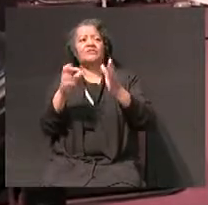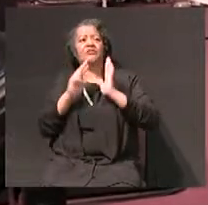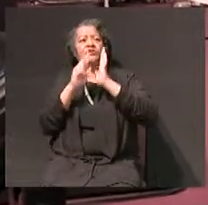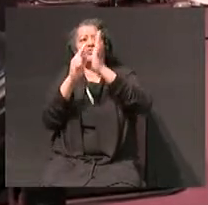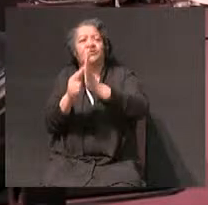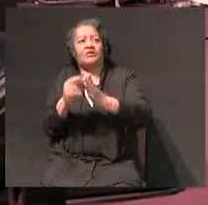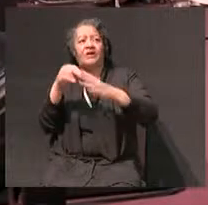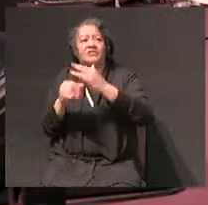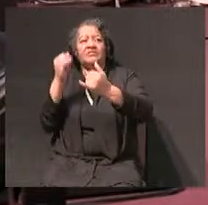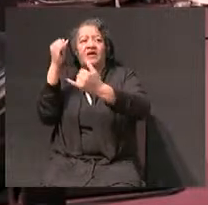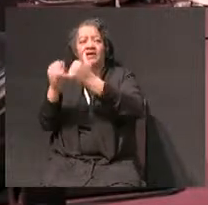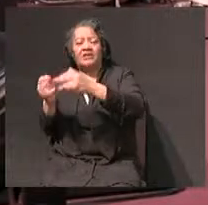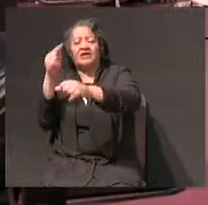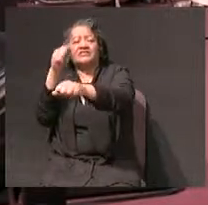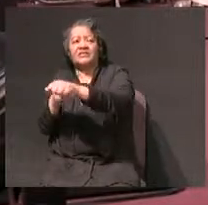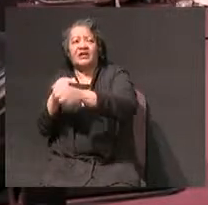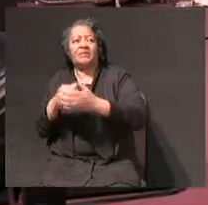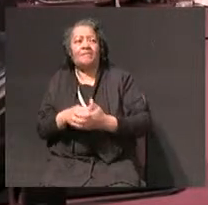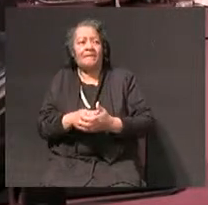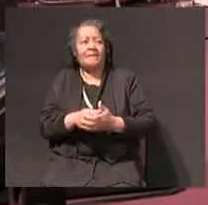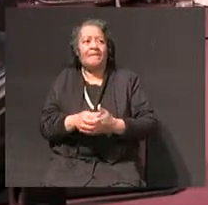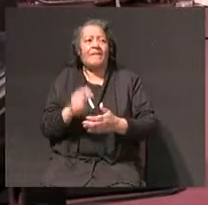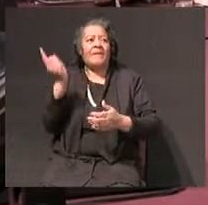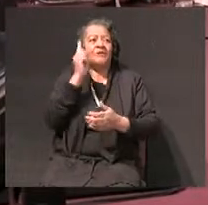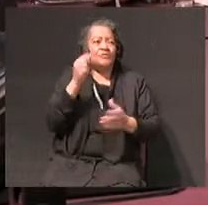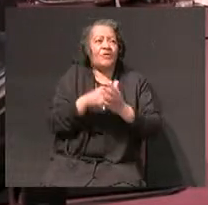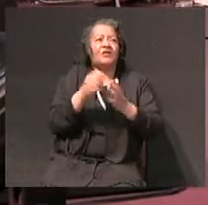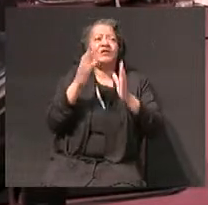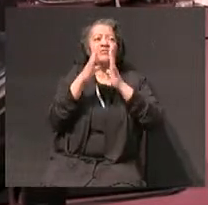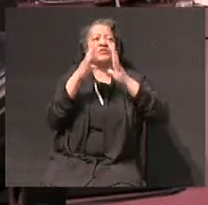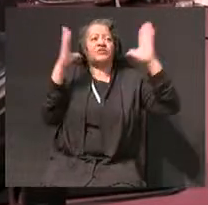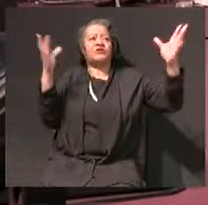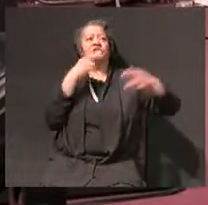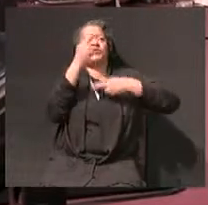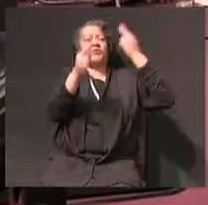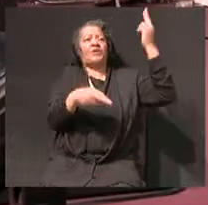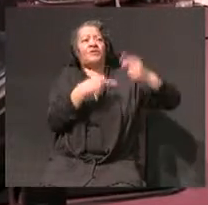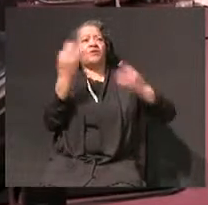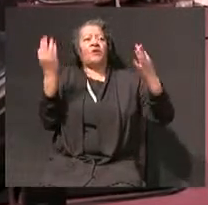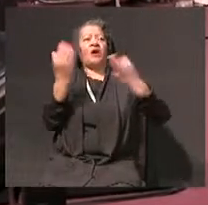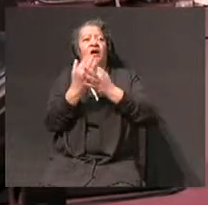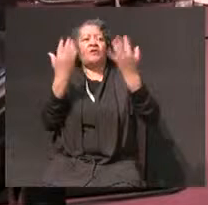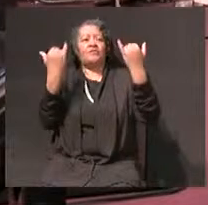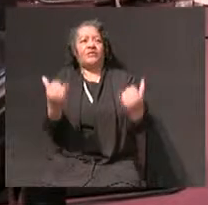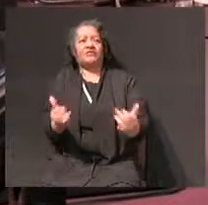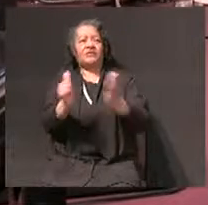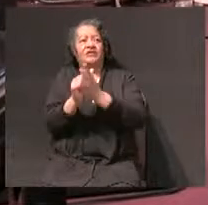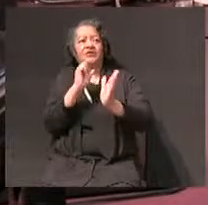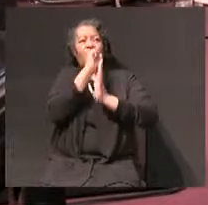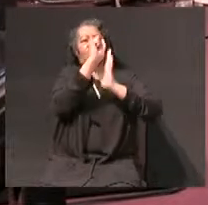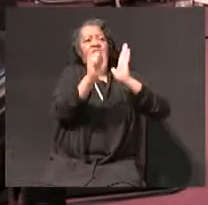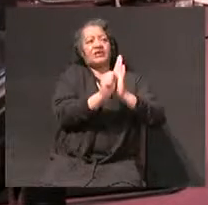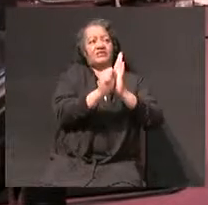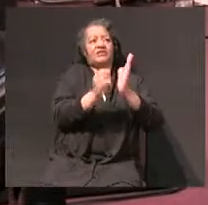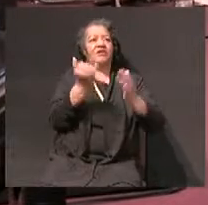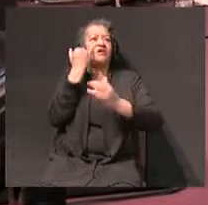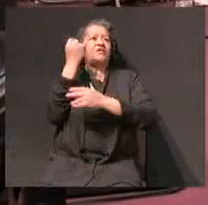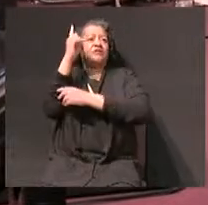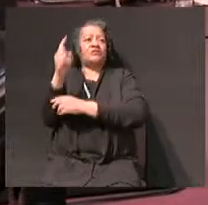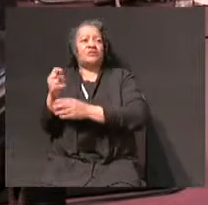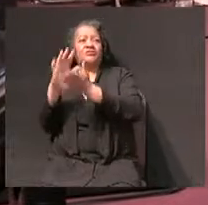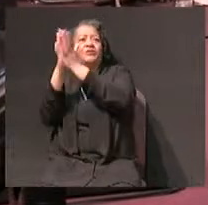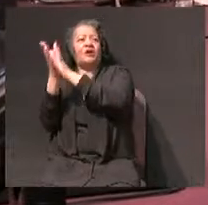revealed in the last time, wherein ye greatly rejoice, though now for a season, if need